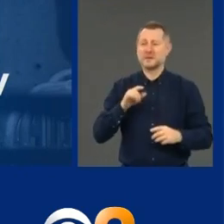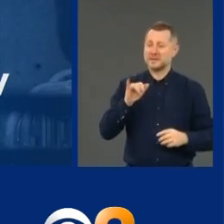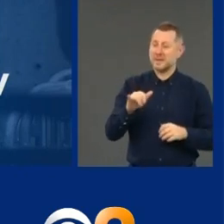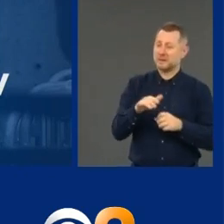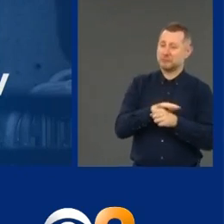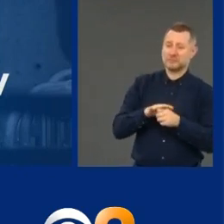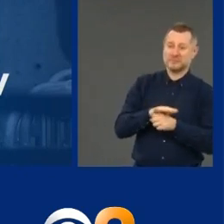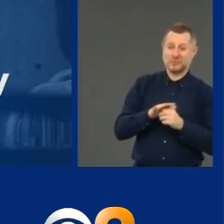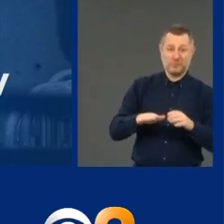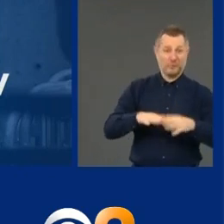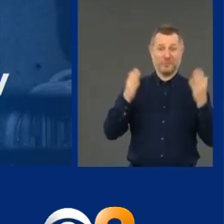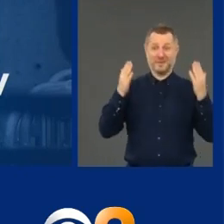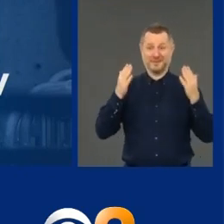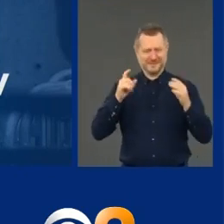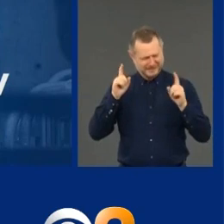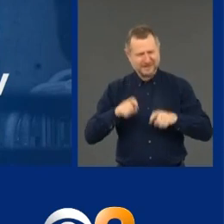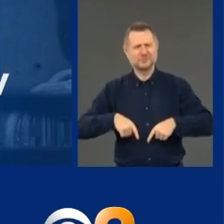get a test.